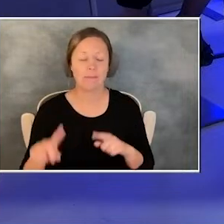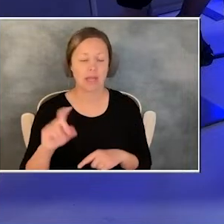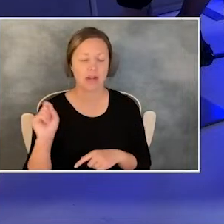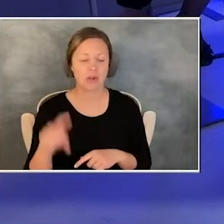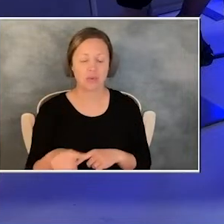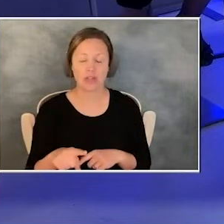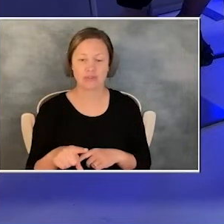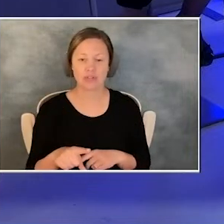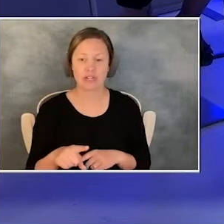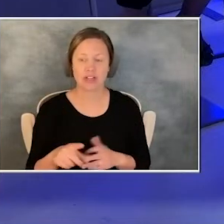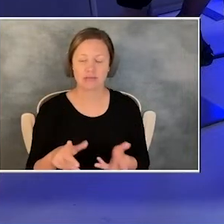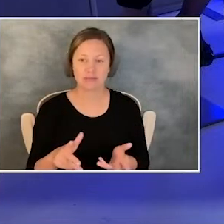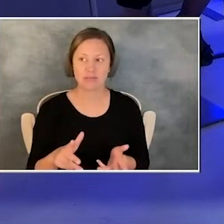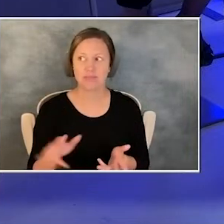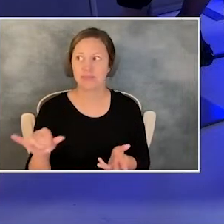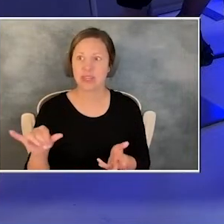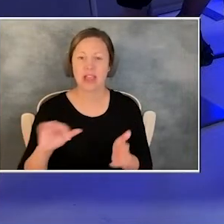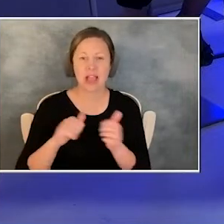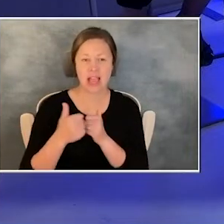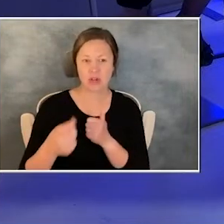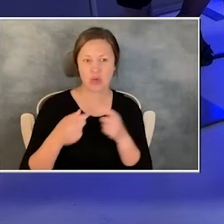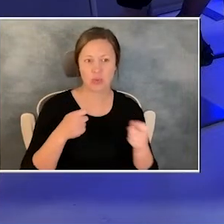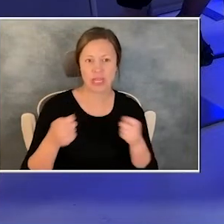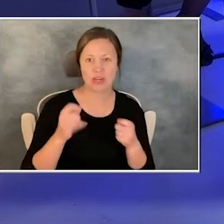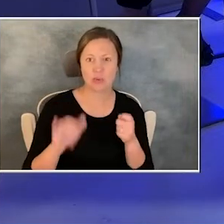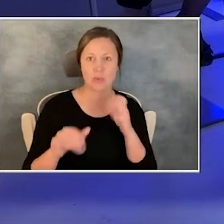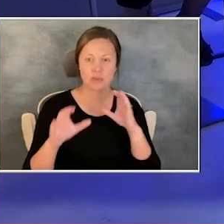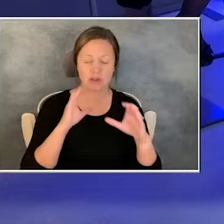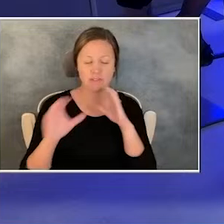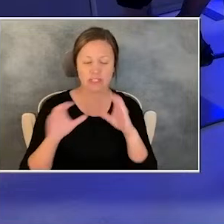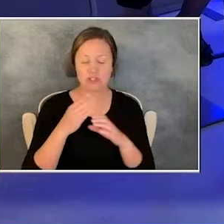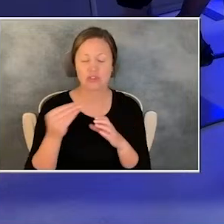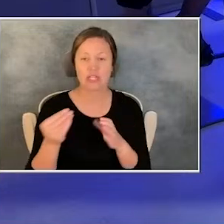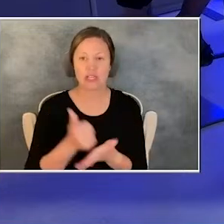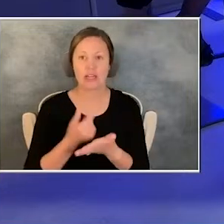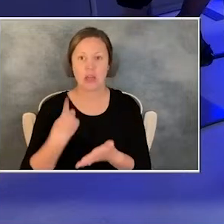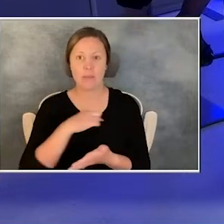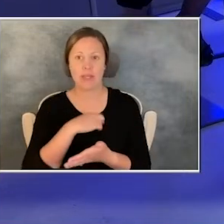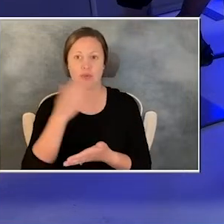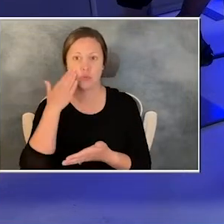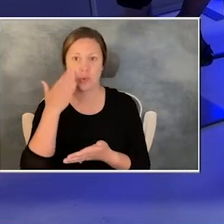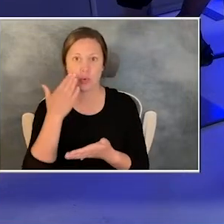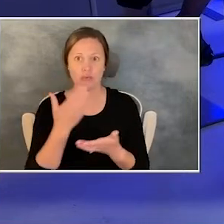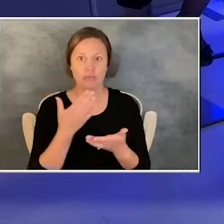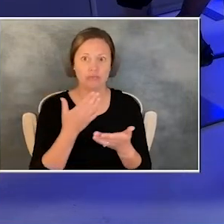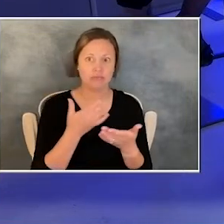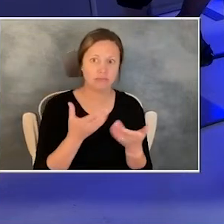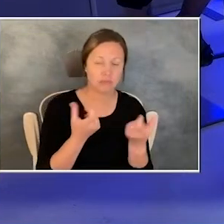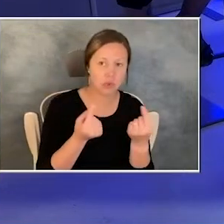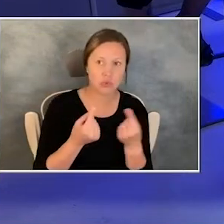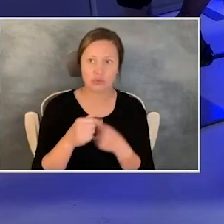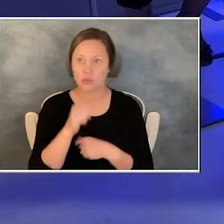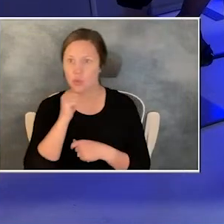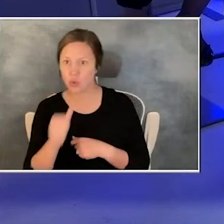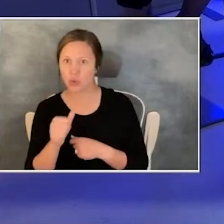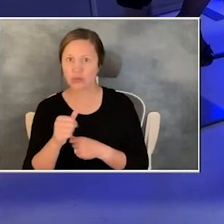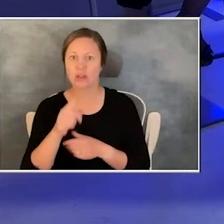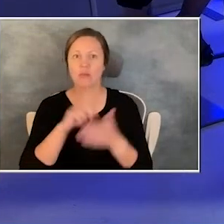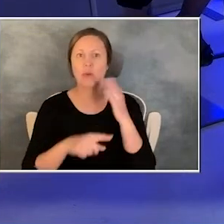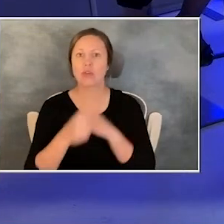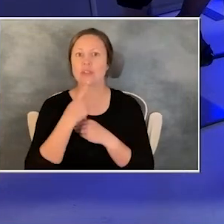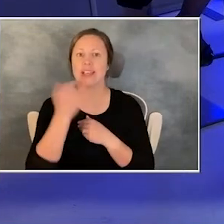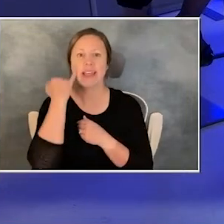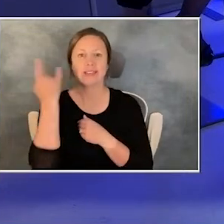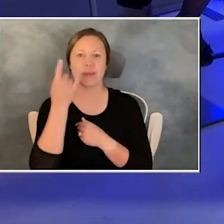do you handle those conversations? And help us to know the do's and don'ts of what to say to someone in your spot.